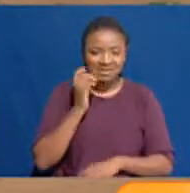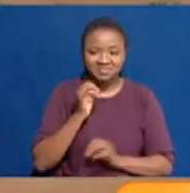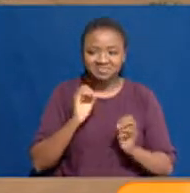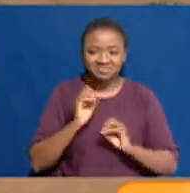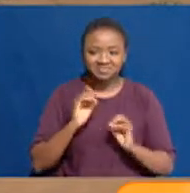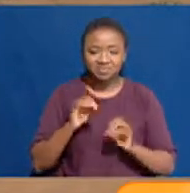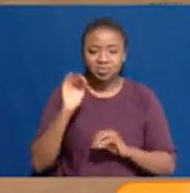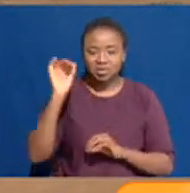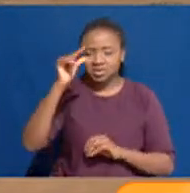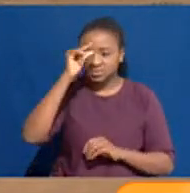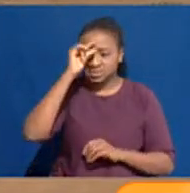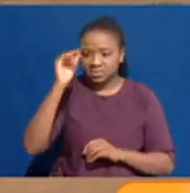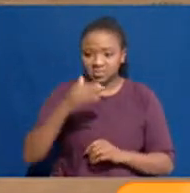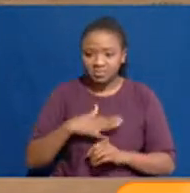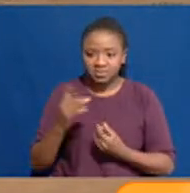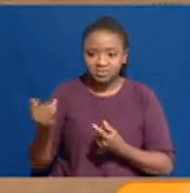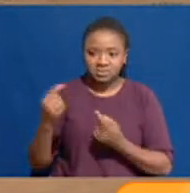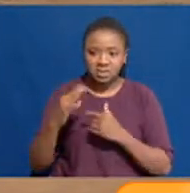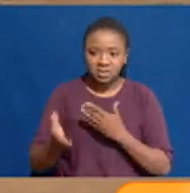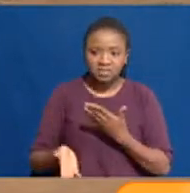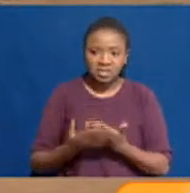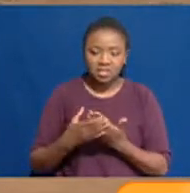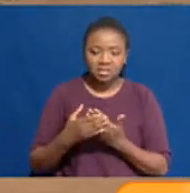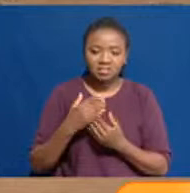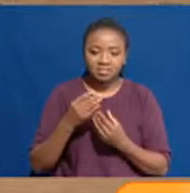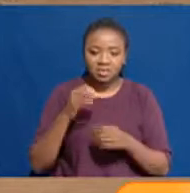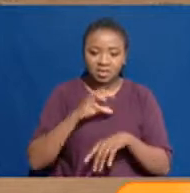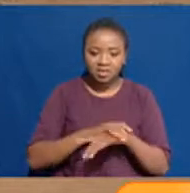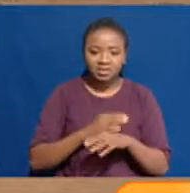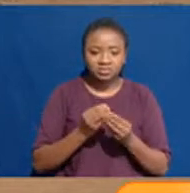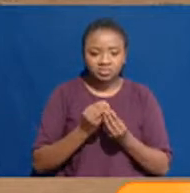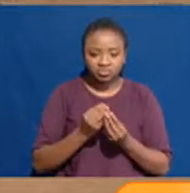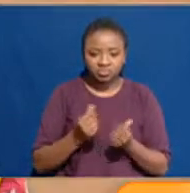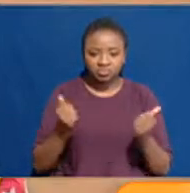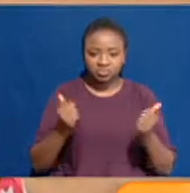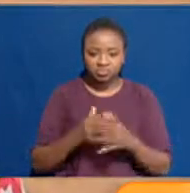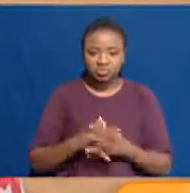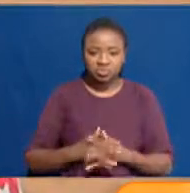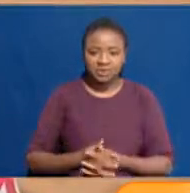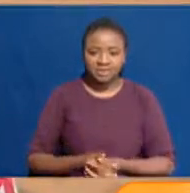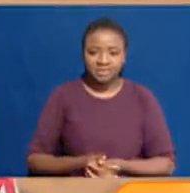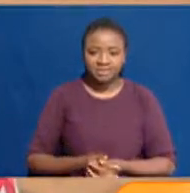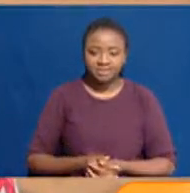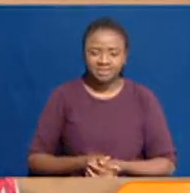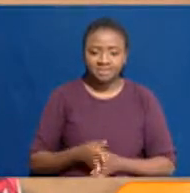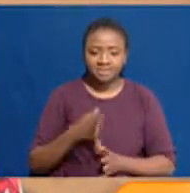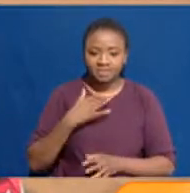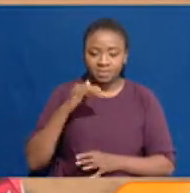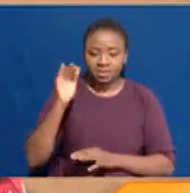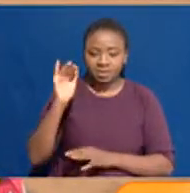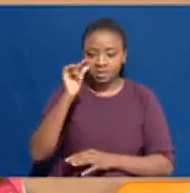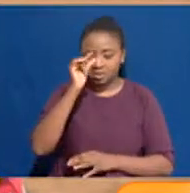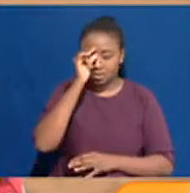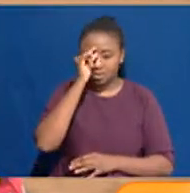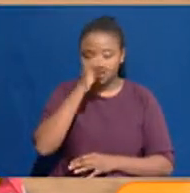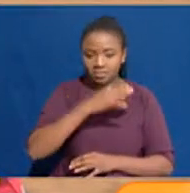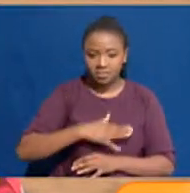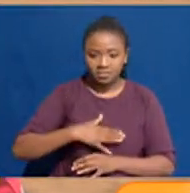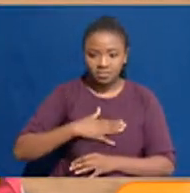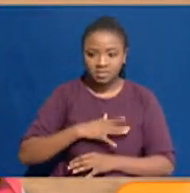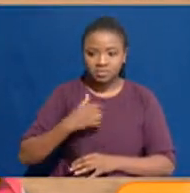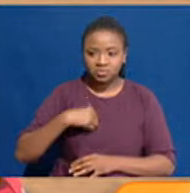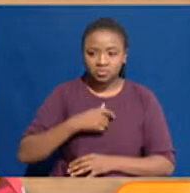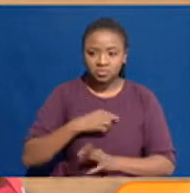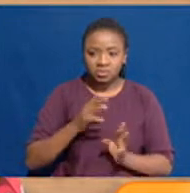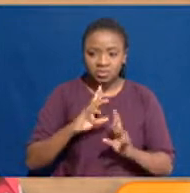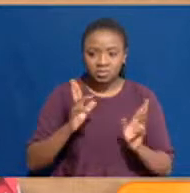come to their rescue and offer a permanent solution to their problems. Naomba tu serikali bado tunasema bado tuko mahali pale